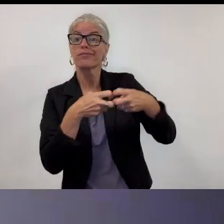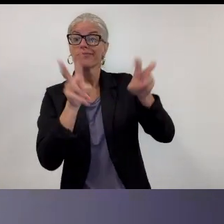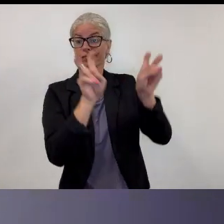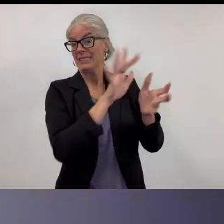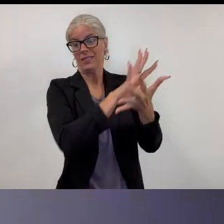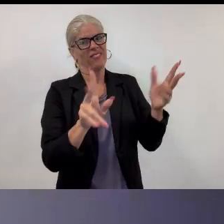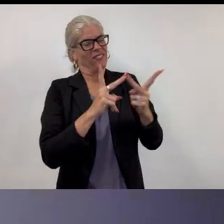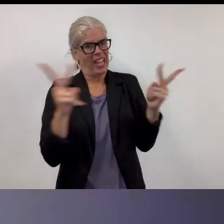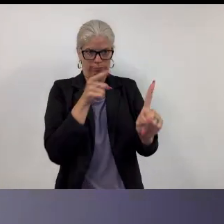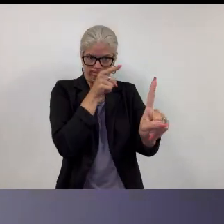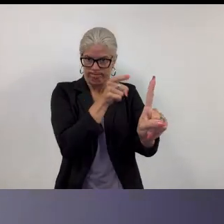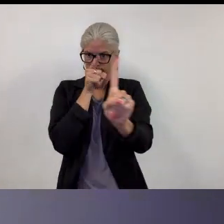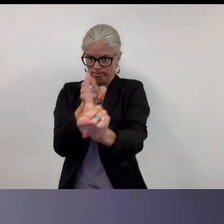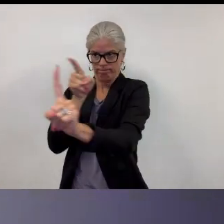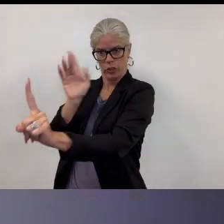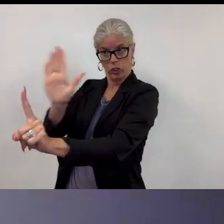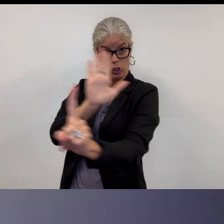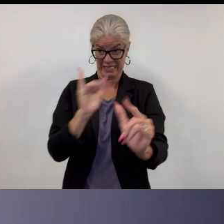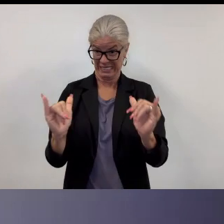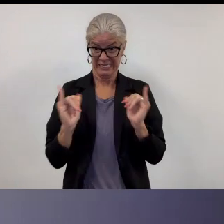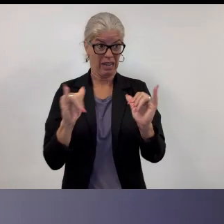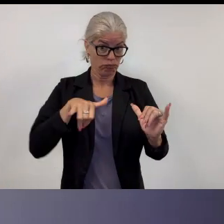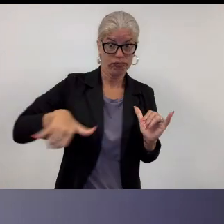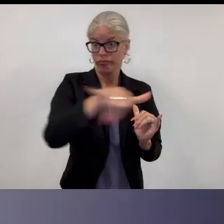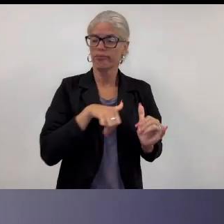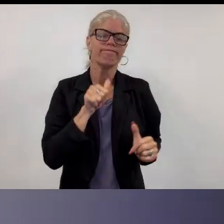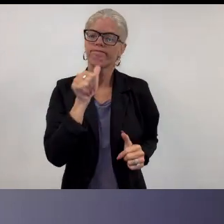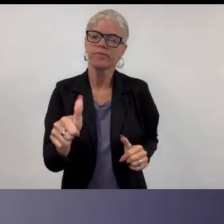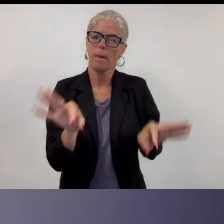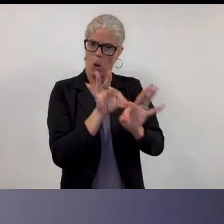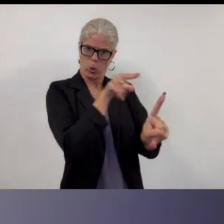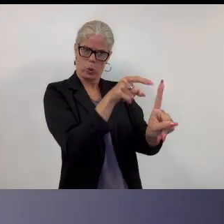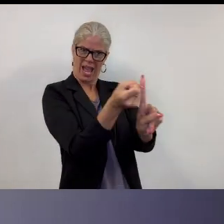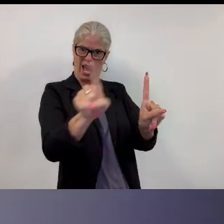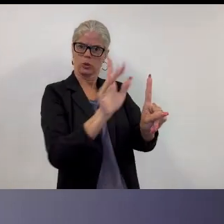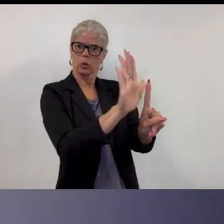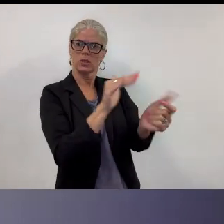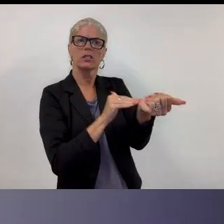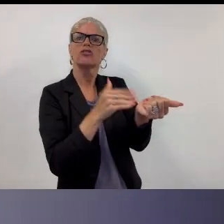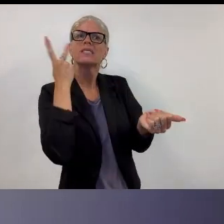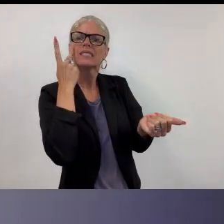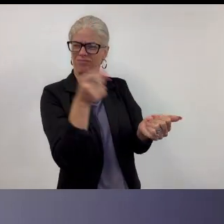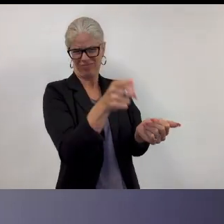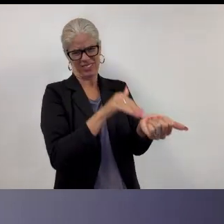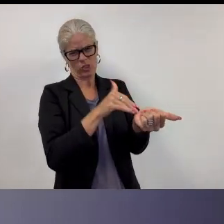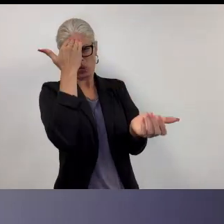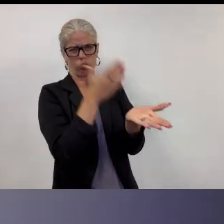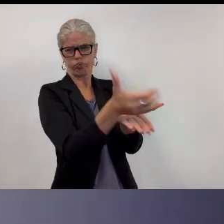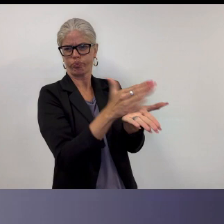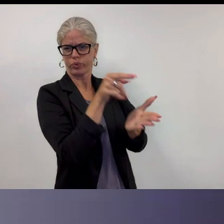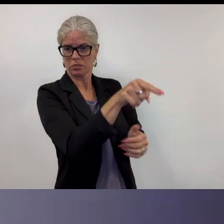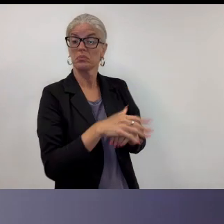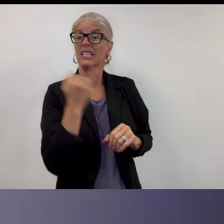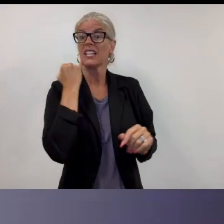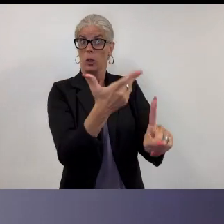you want to check with your healthcare professional to make sure that you are getting what you need to get if you are electing to do that. So, you